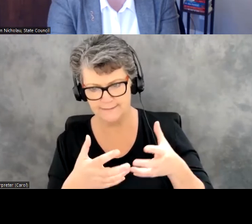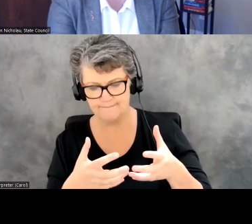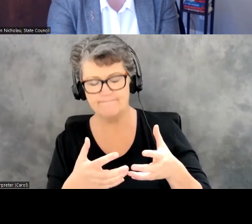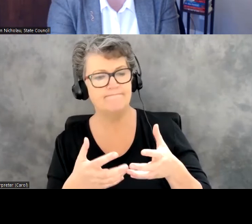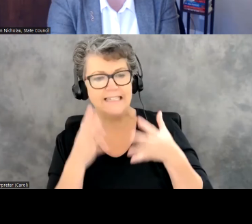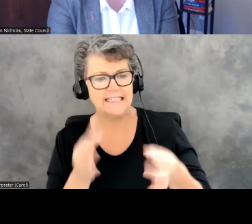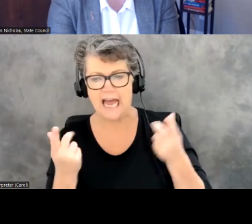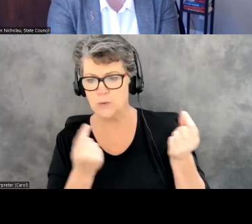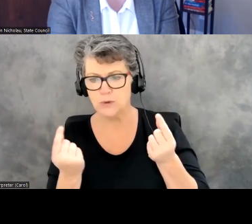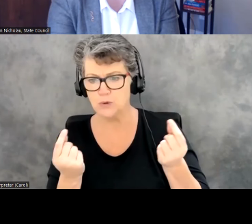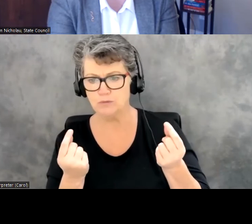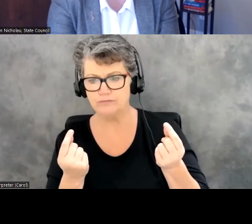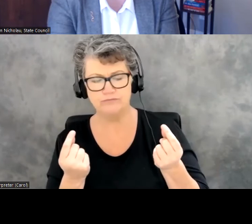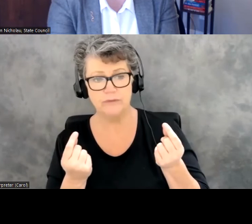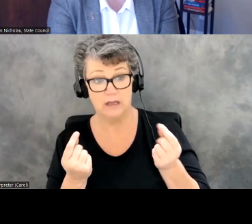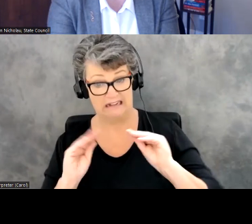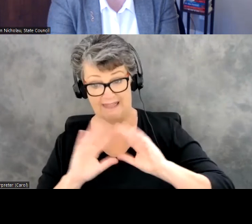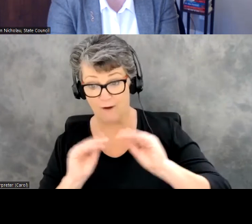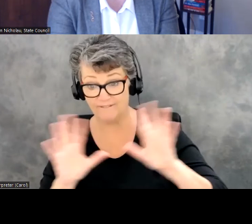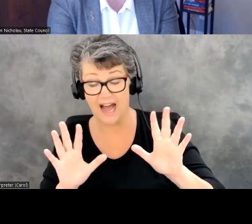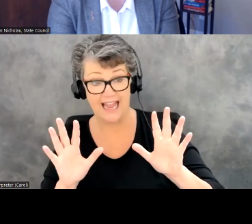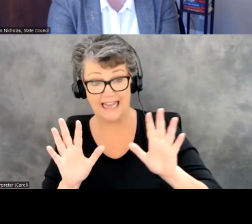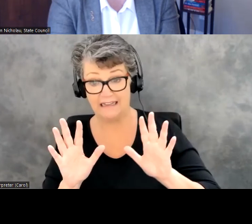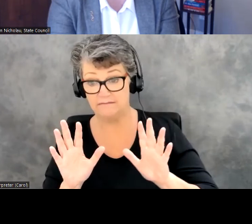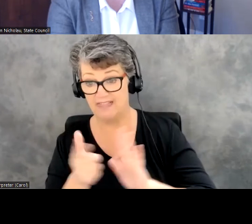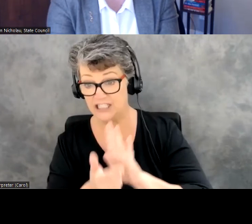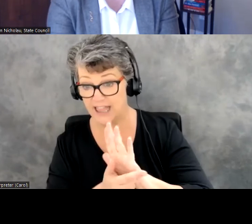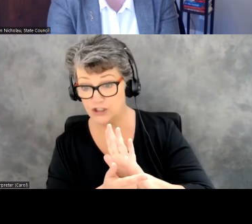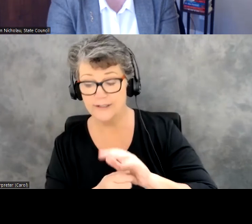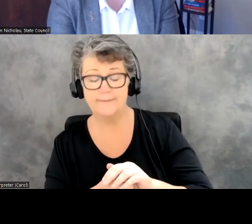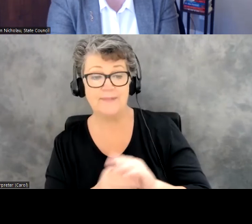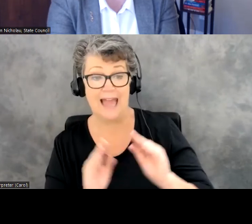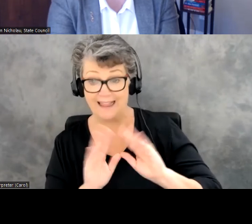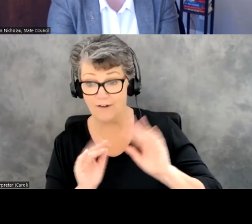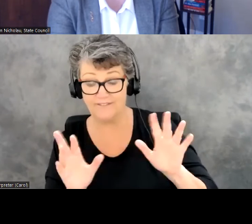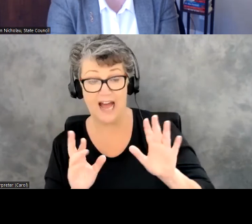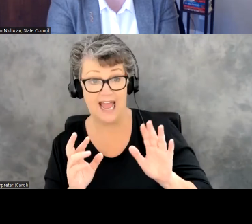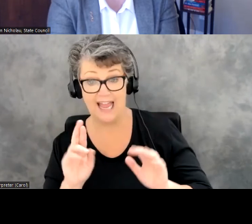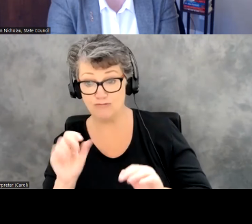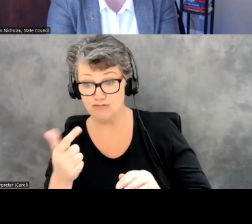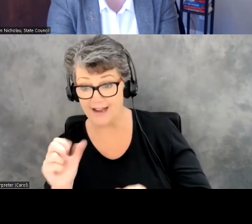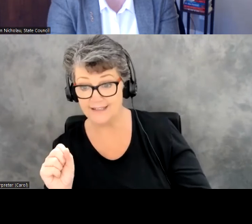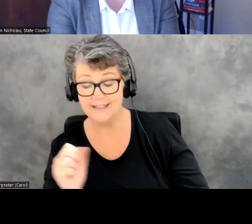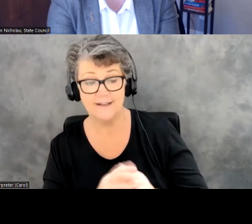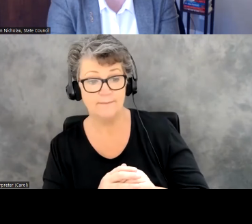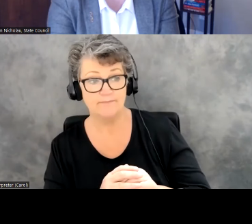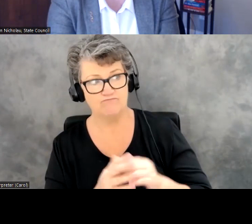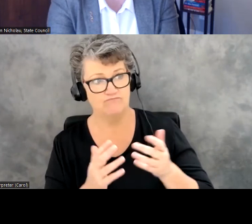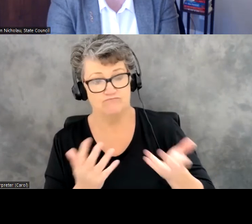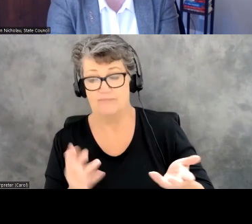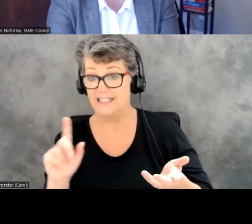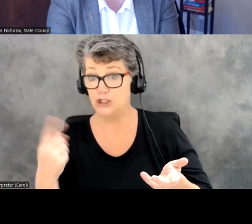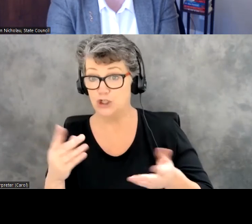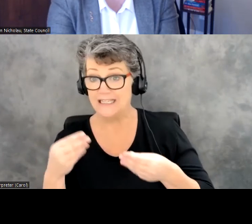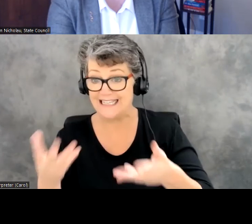what needs to be done. Do we need clarifying legislation? Do we need clarifying regulation? Is it just a matter of